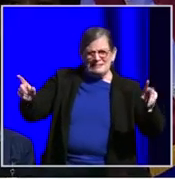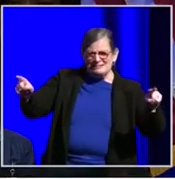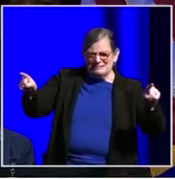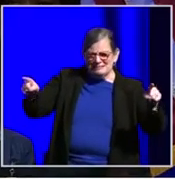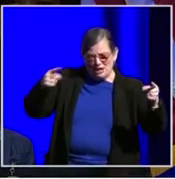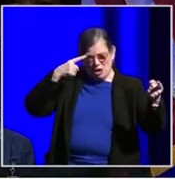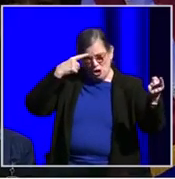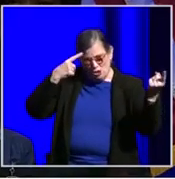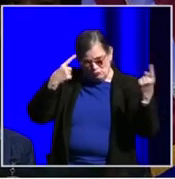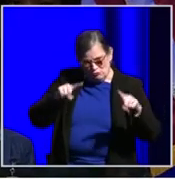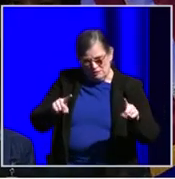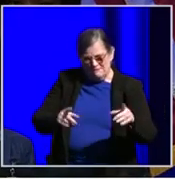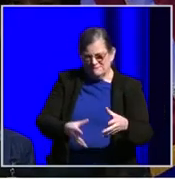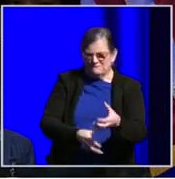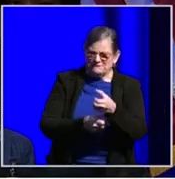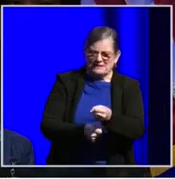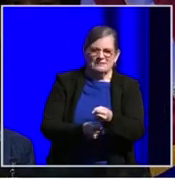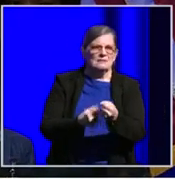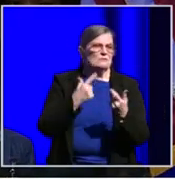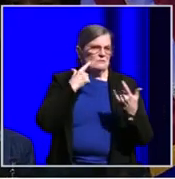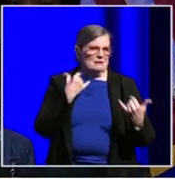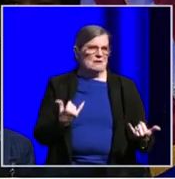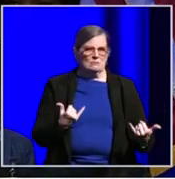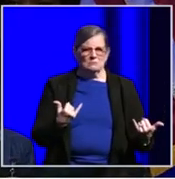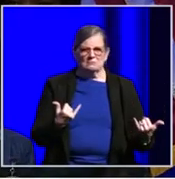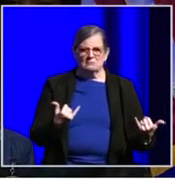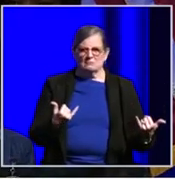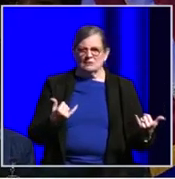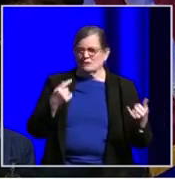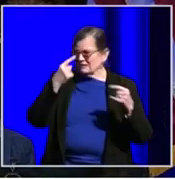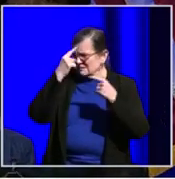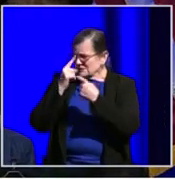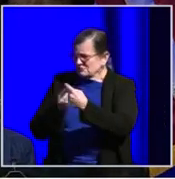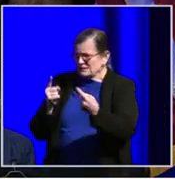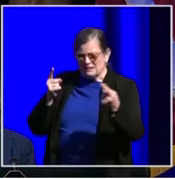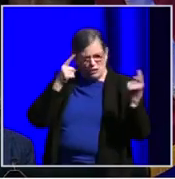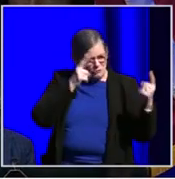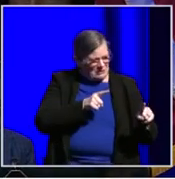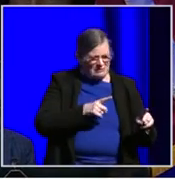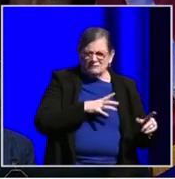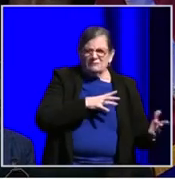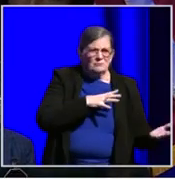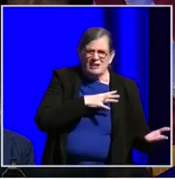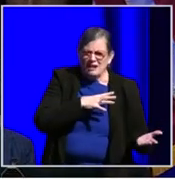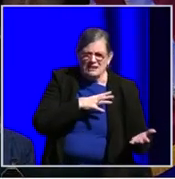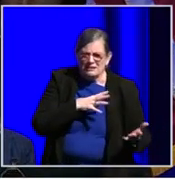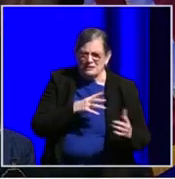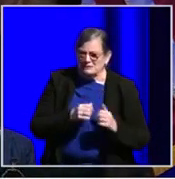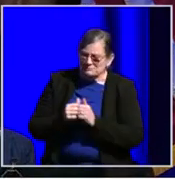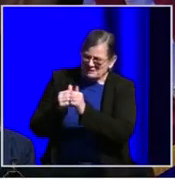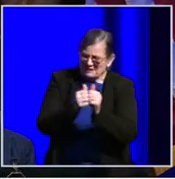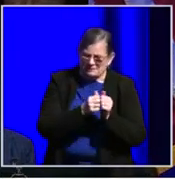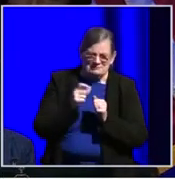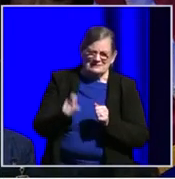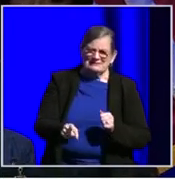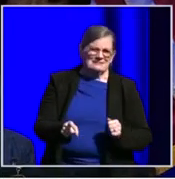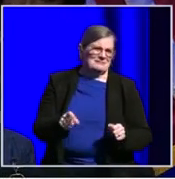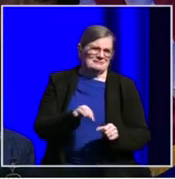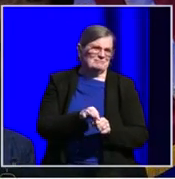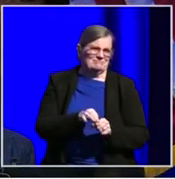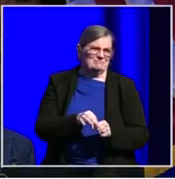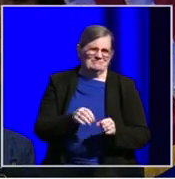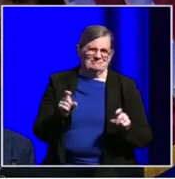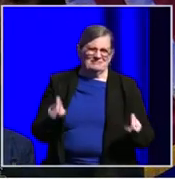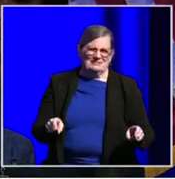everything before we work together on anything. But make no mistake, Washingtonians have put their trust in me